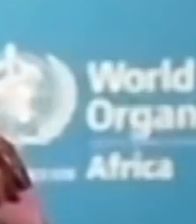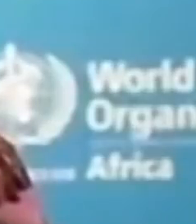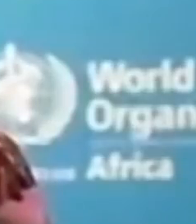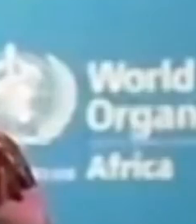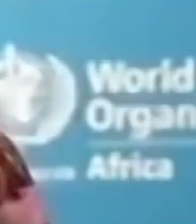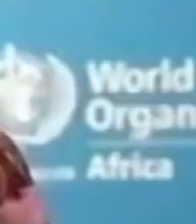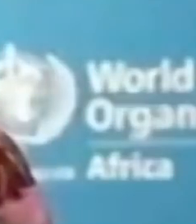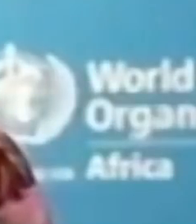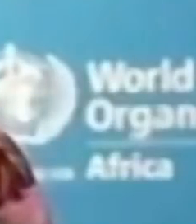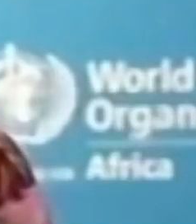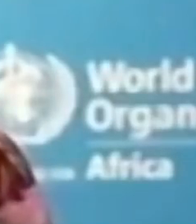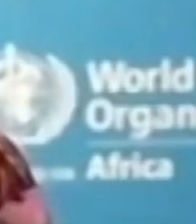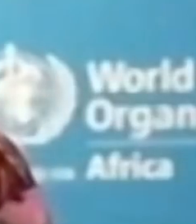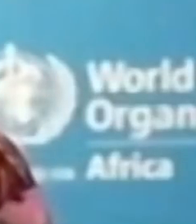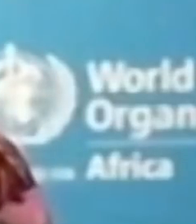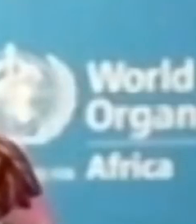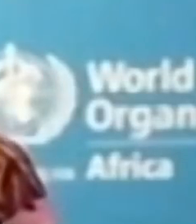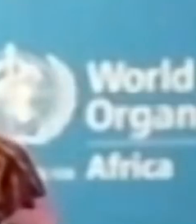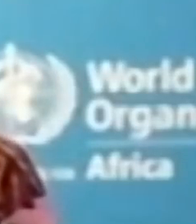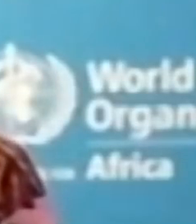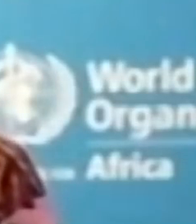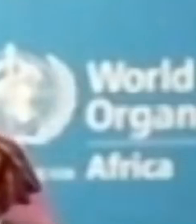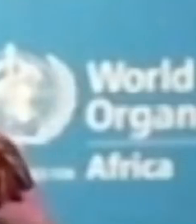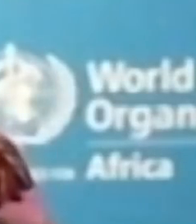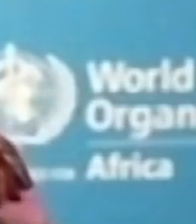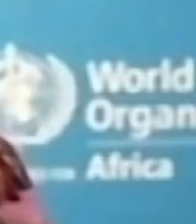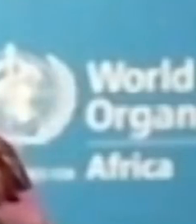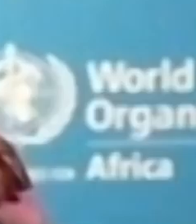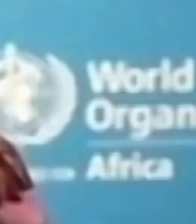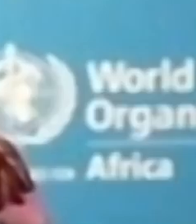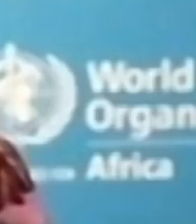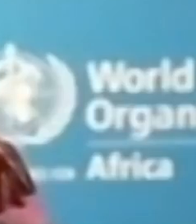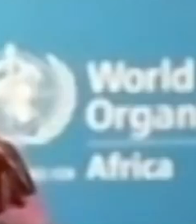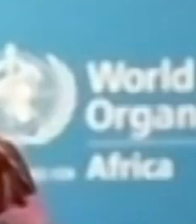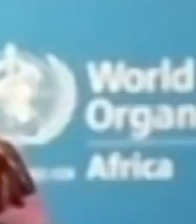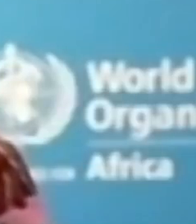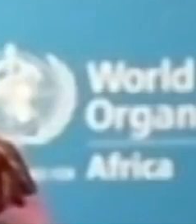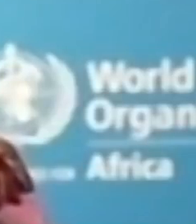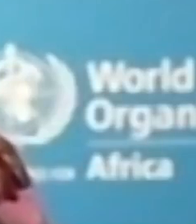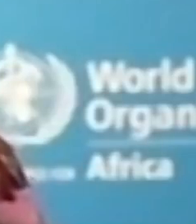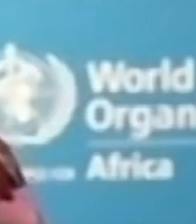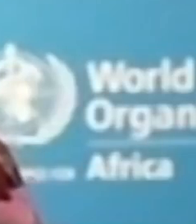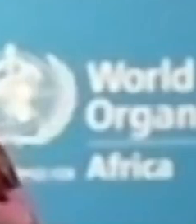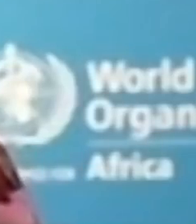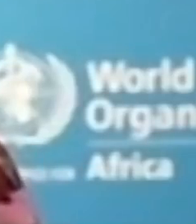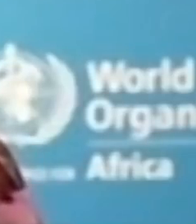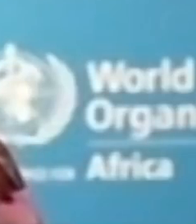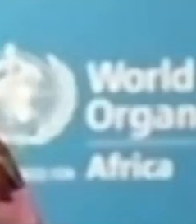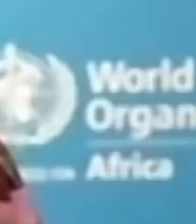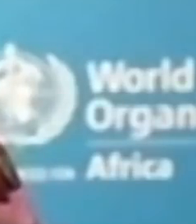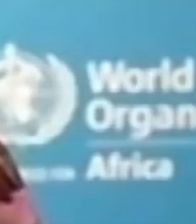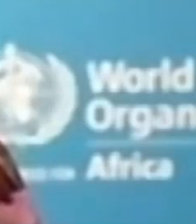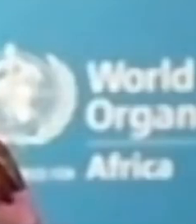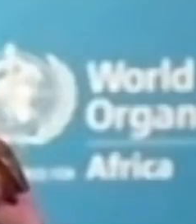Western countries worldwide, that deciding to put in place these measures, deciding when and how to lift these measures is